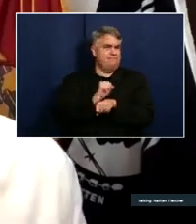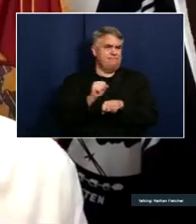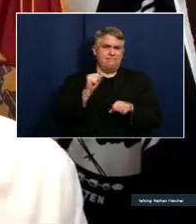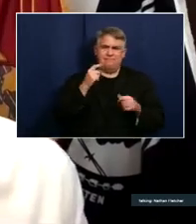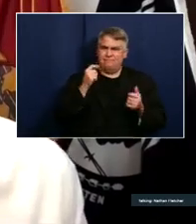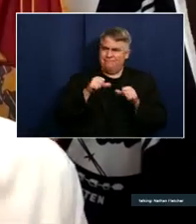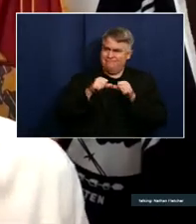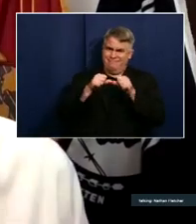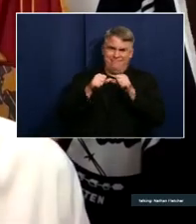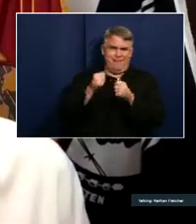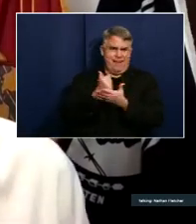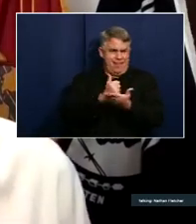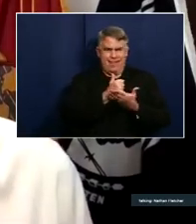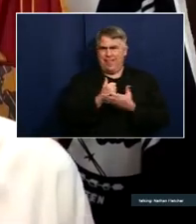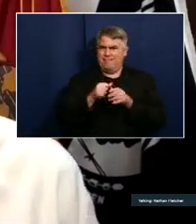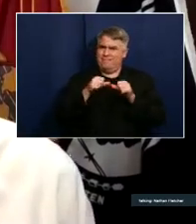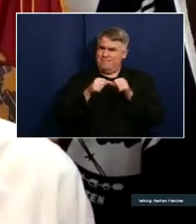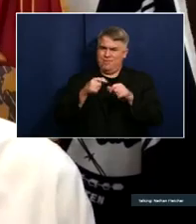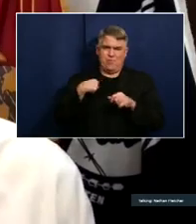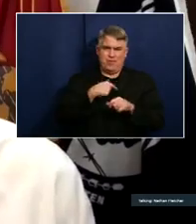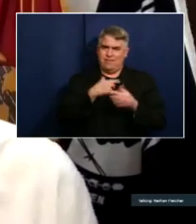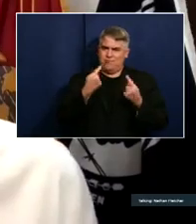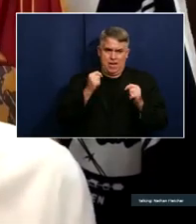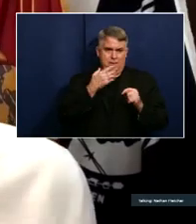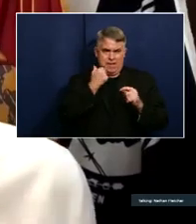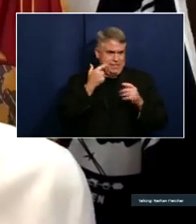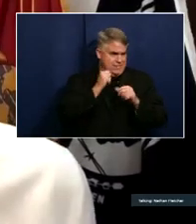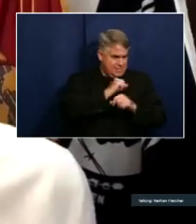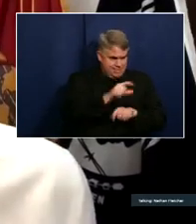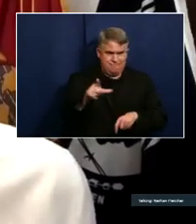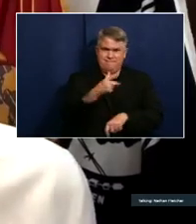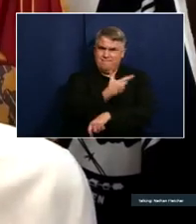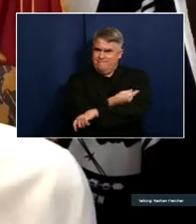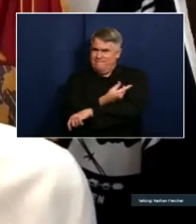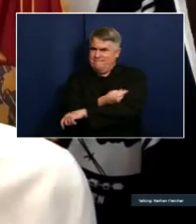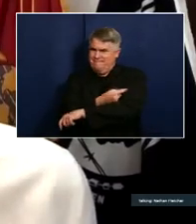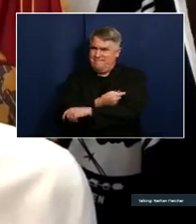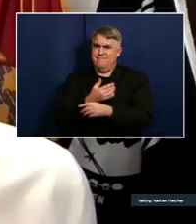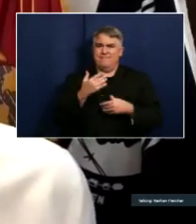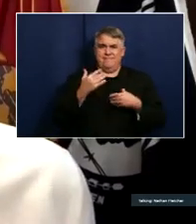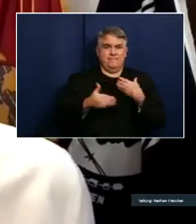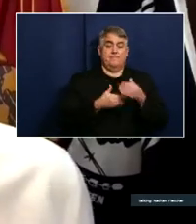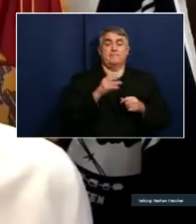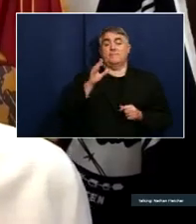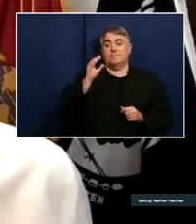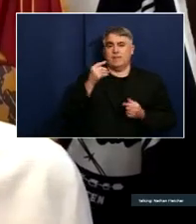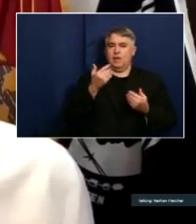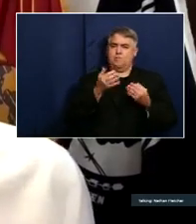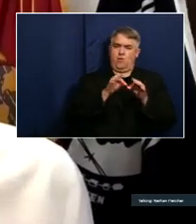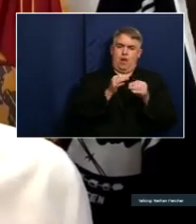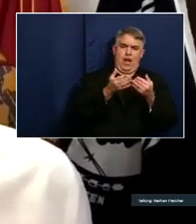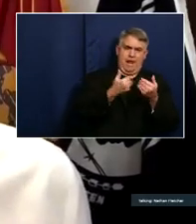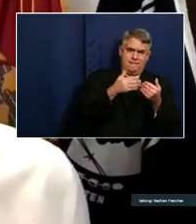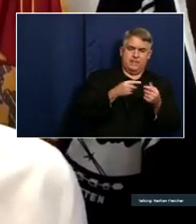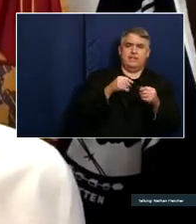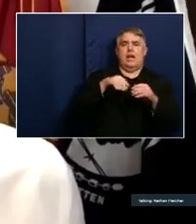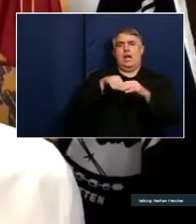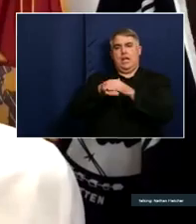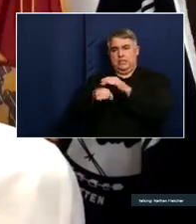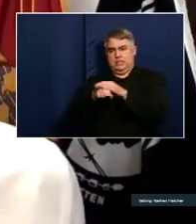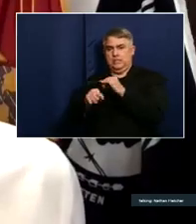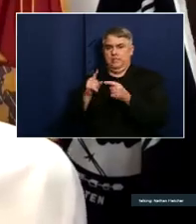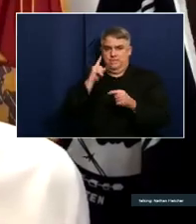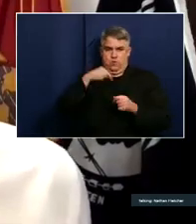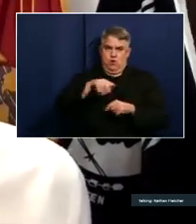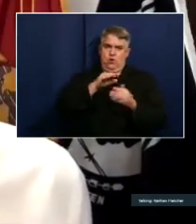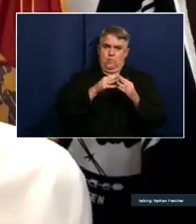not only free and convenient, but accessible, especially to communities that might have less access. But love to have Supervisor Vargas